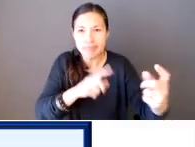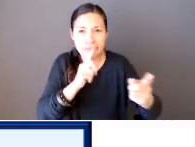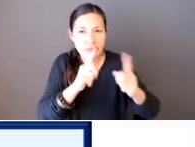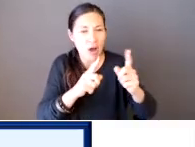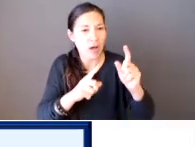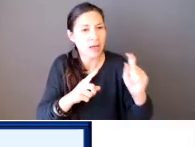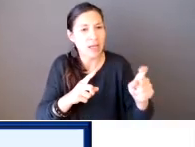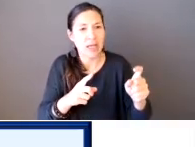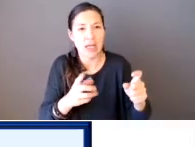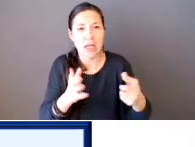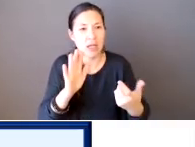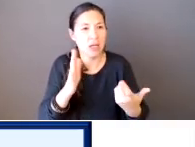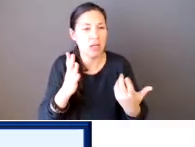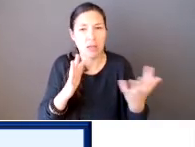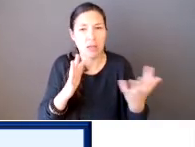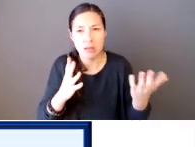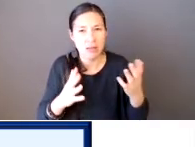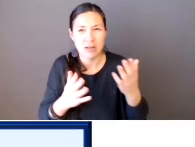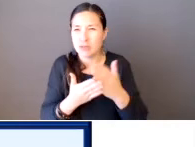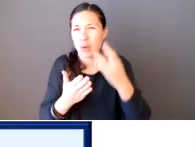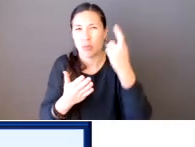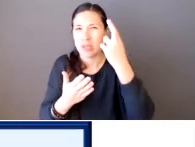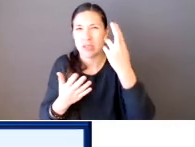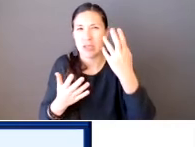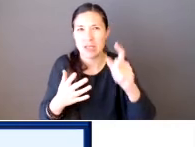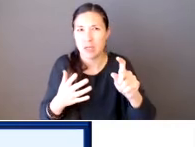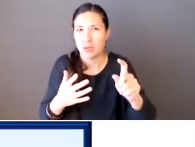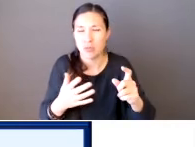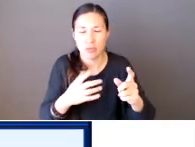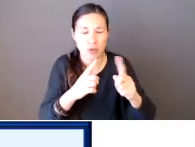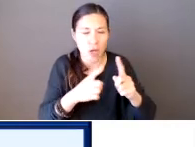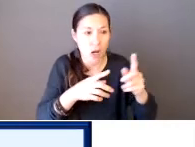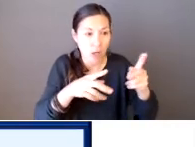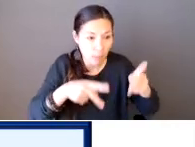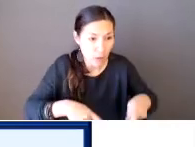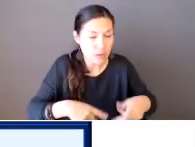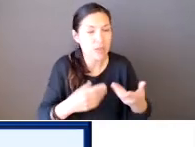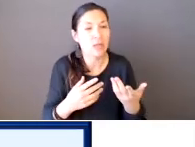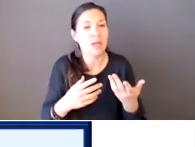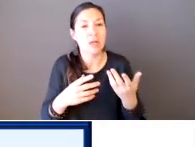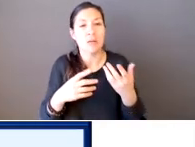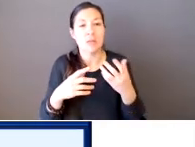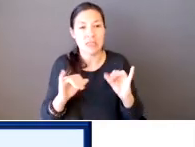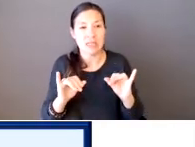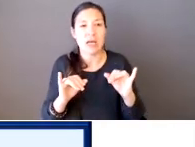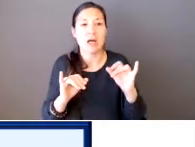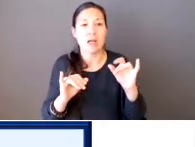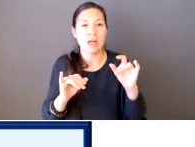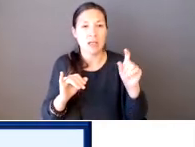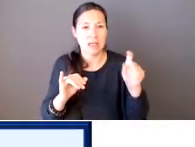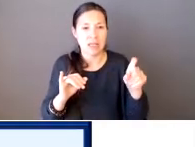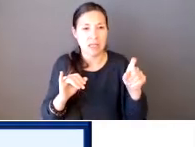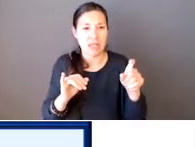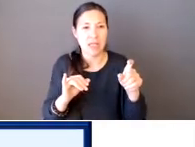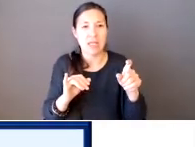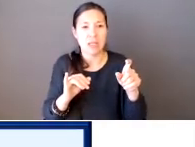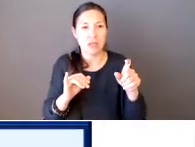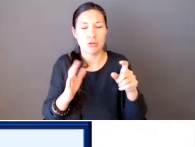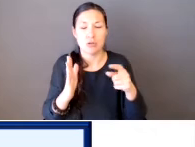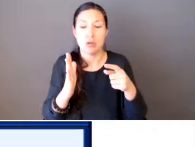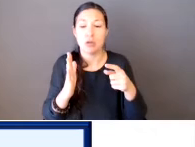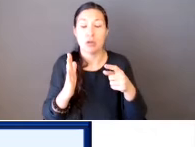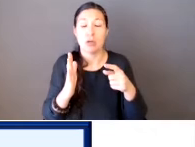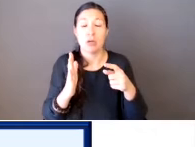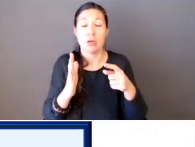of in person. But again, the record needed to show the reason. There were no other